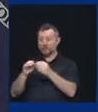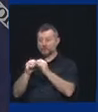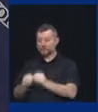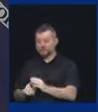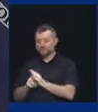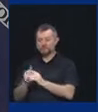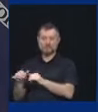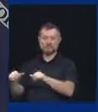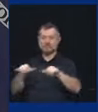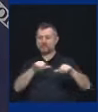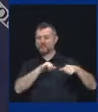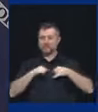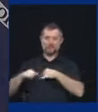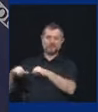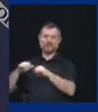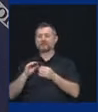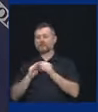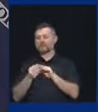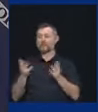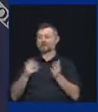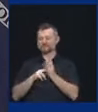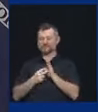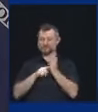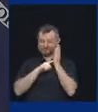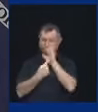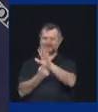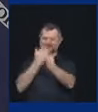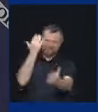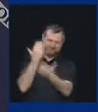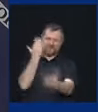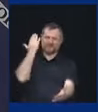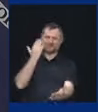It's a fact. It's a fact.